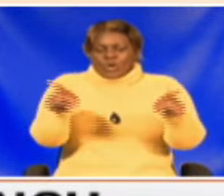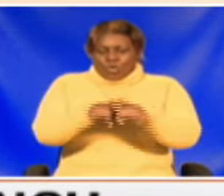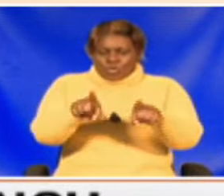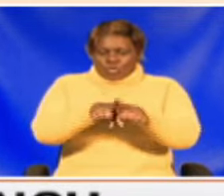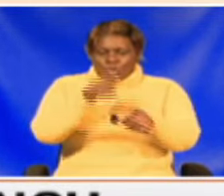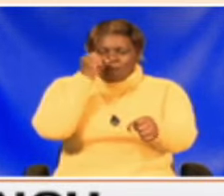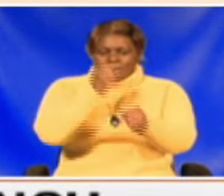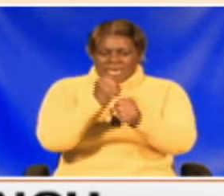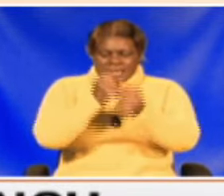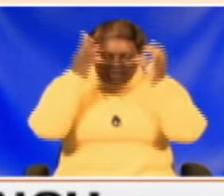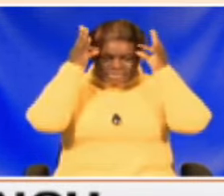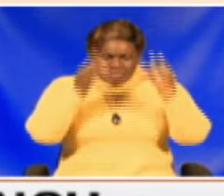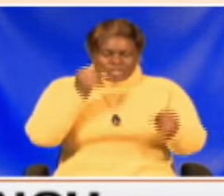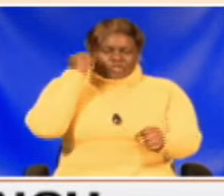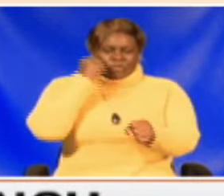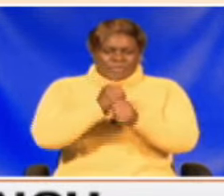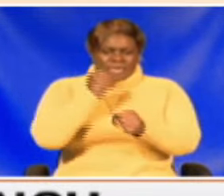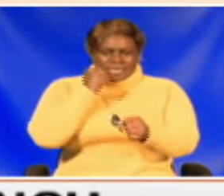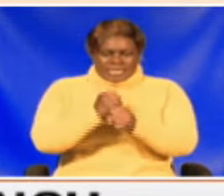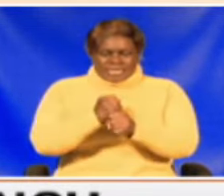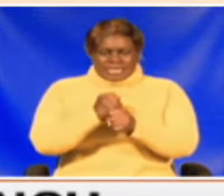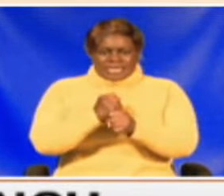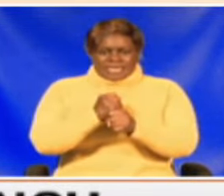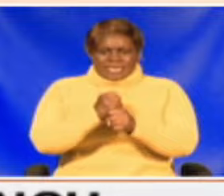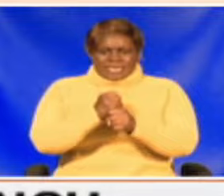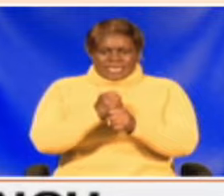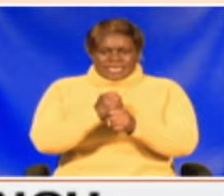make decision-making very,